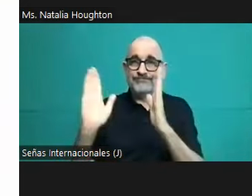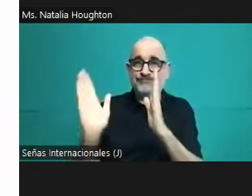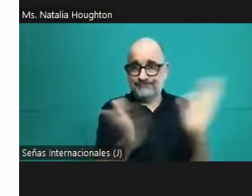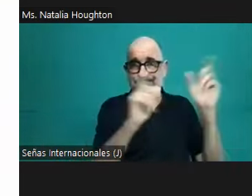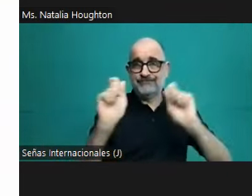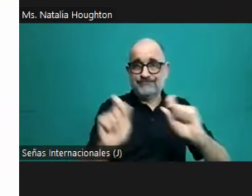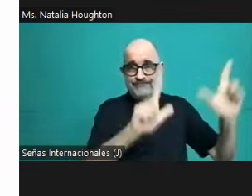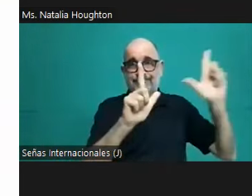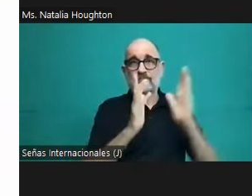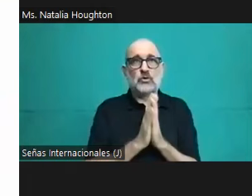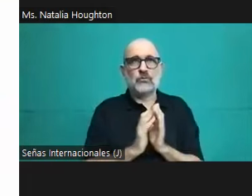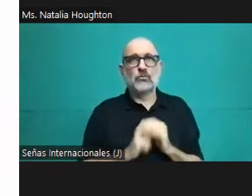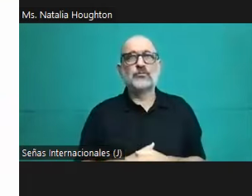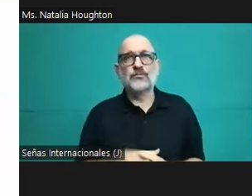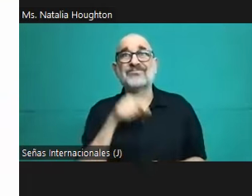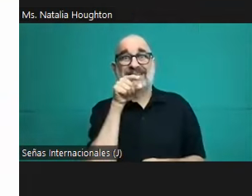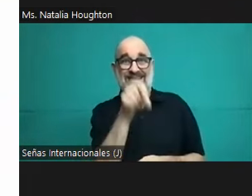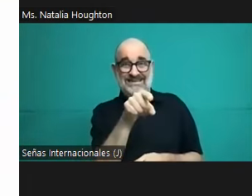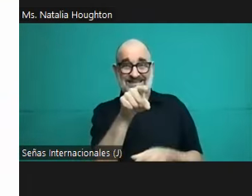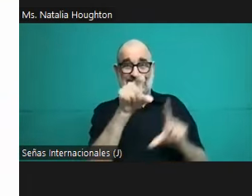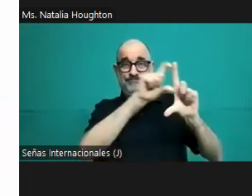model that allows us to distinguish